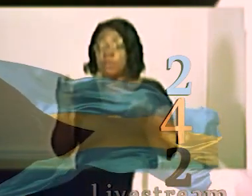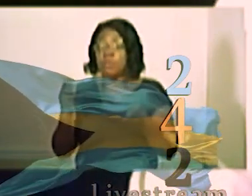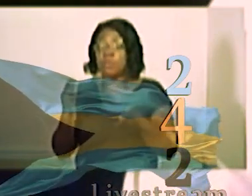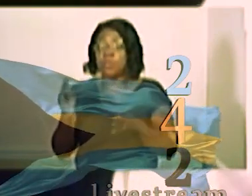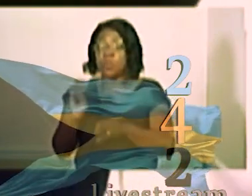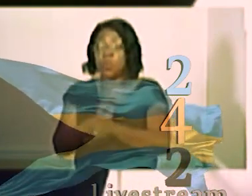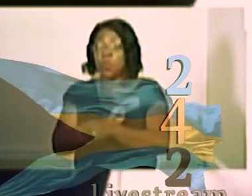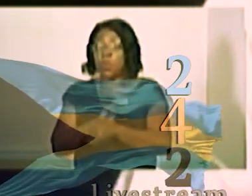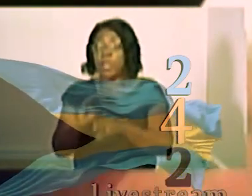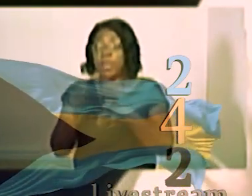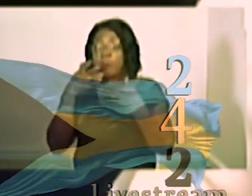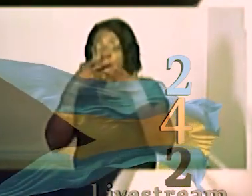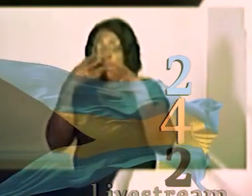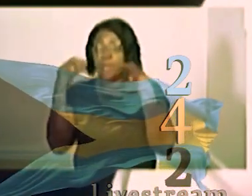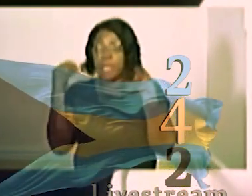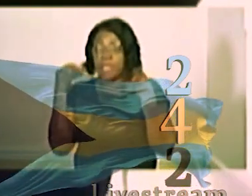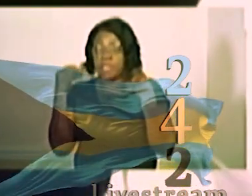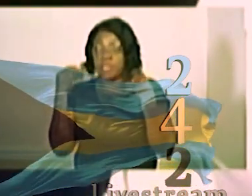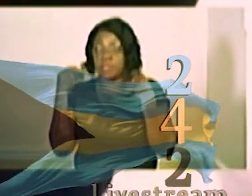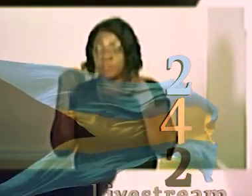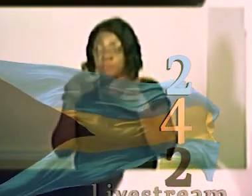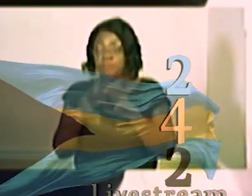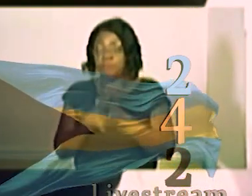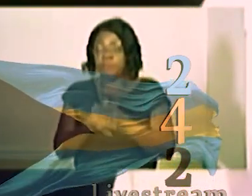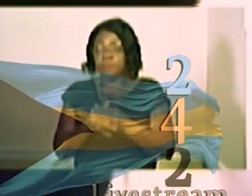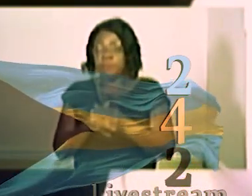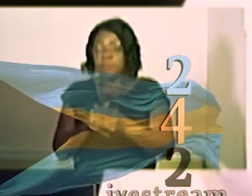our largest tourist market, and we're moving towards